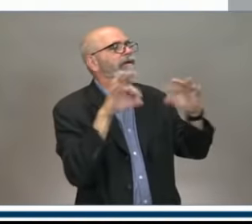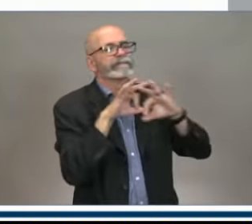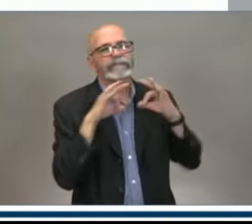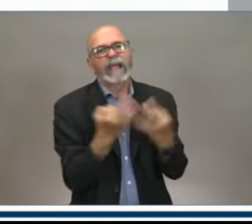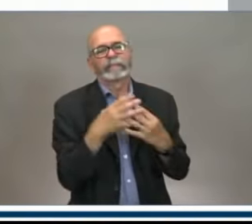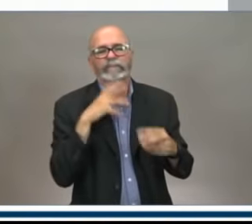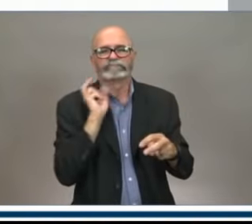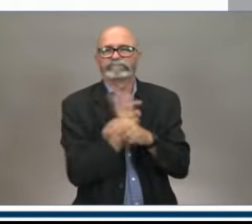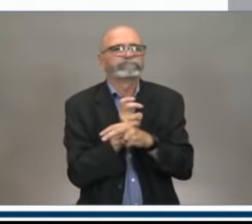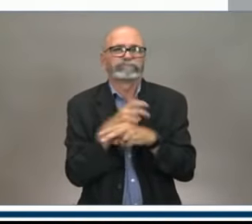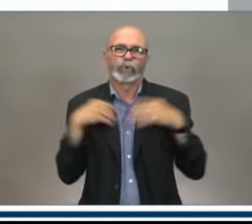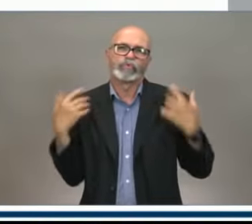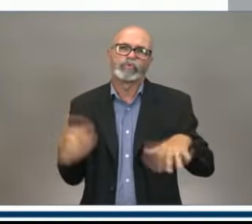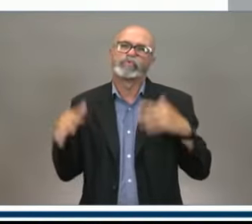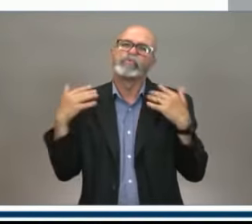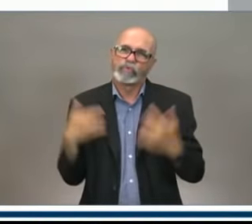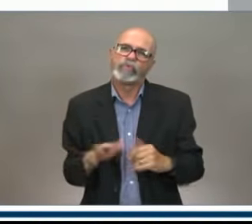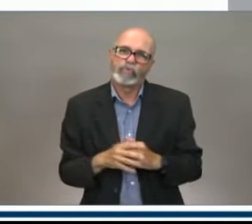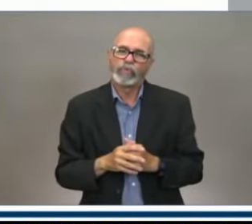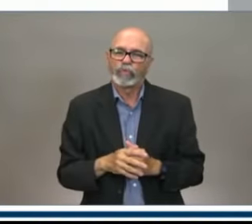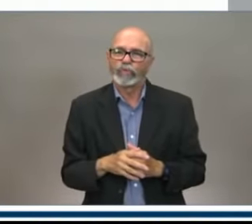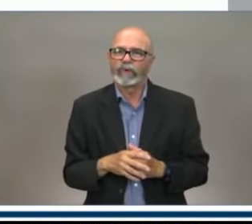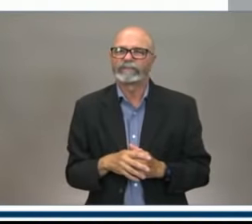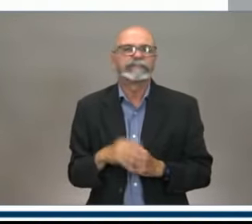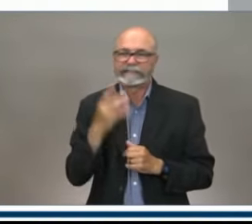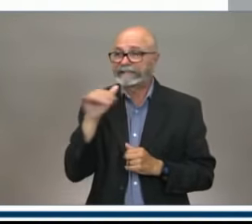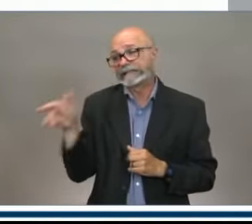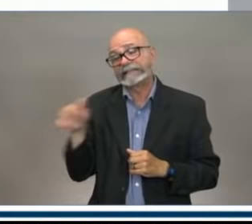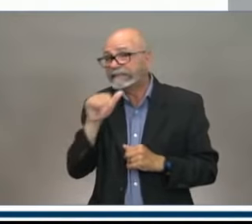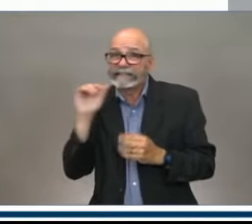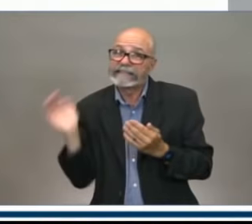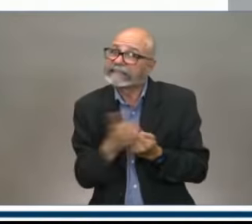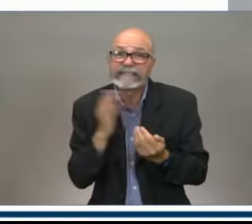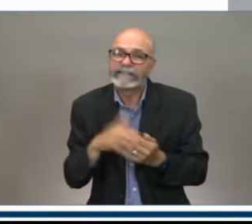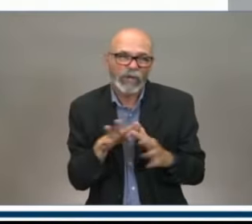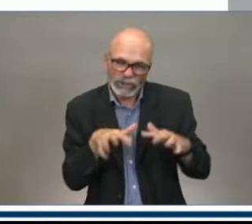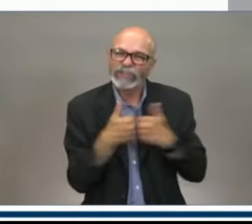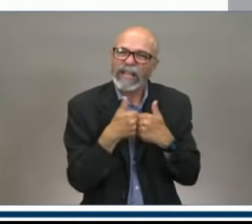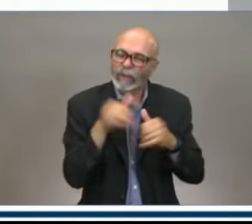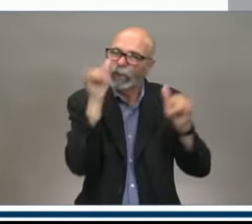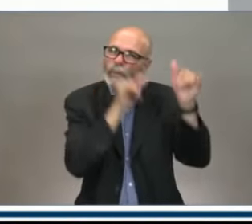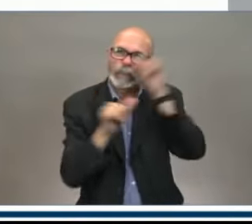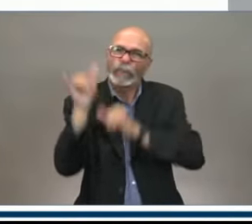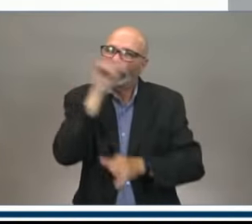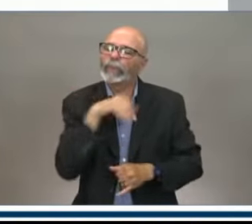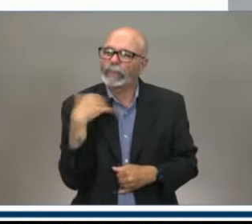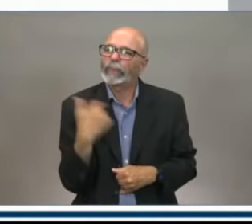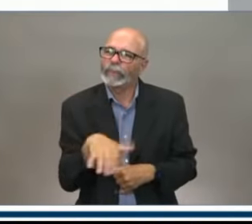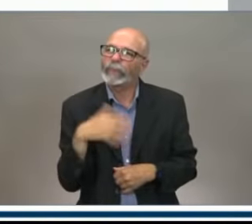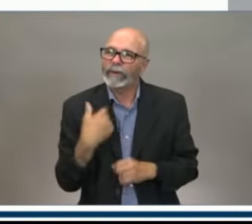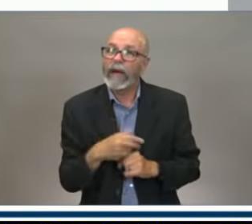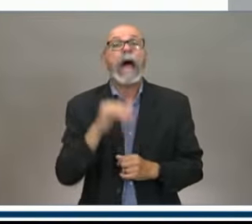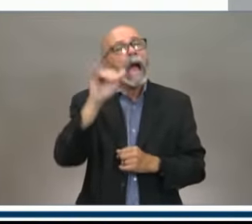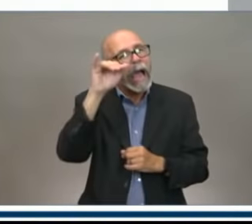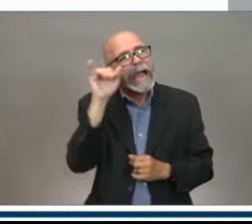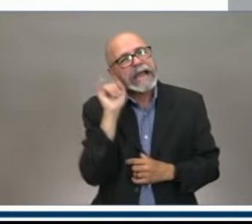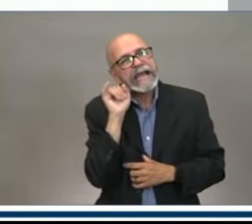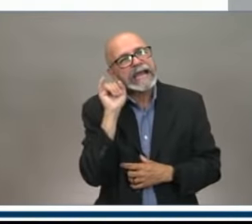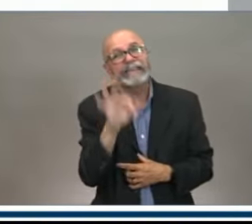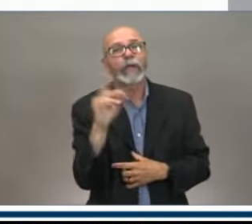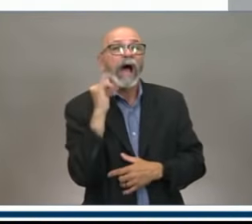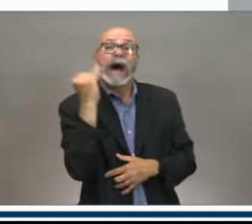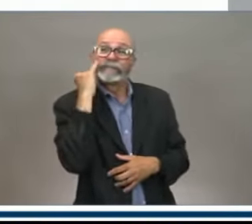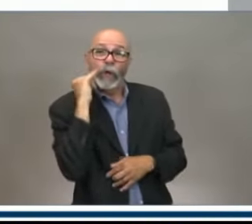residential setting. Very challenging indeed. But we know that there is more risk of the virus spreading in places where people